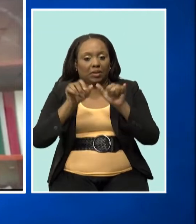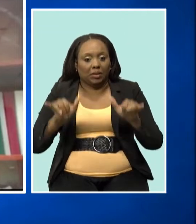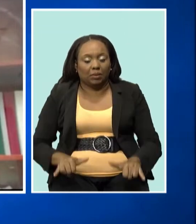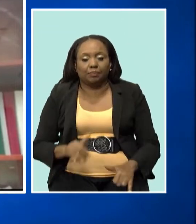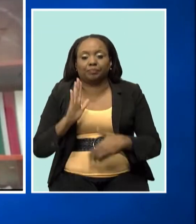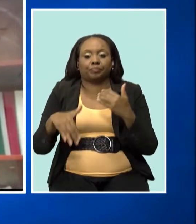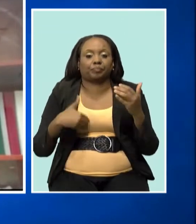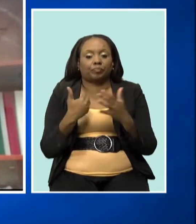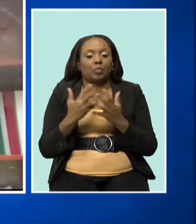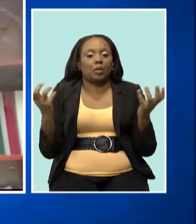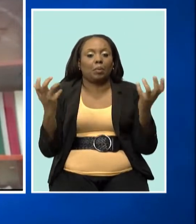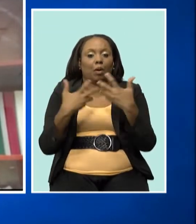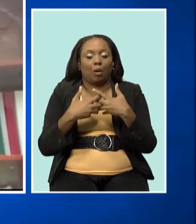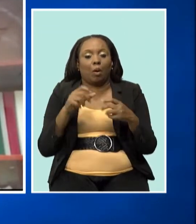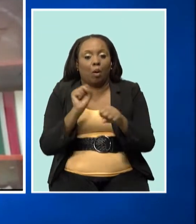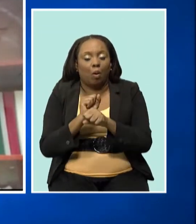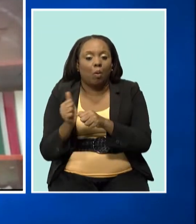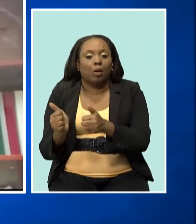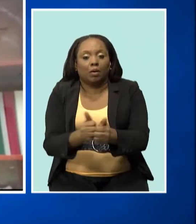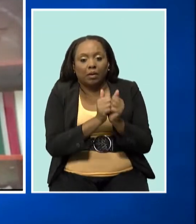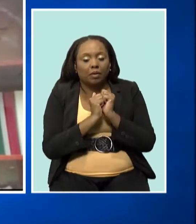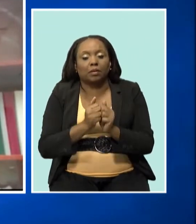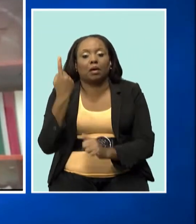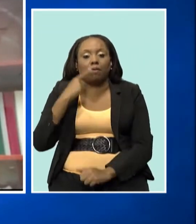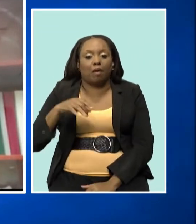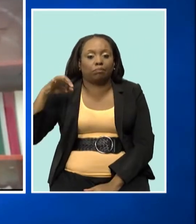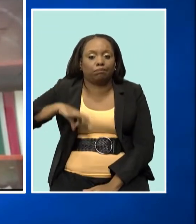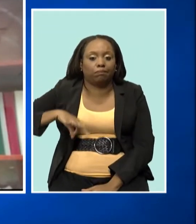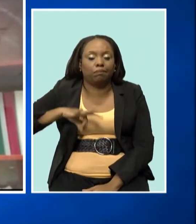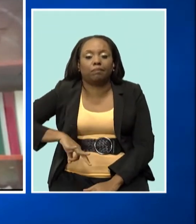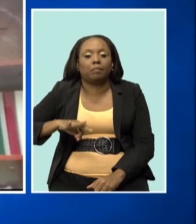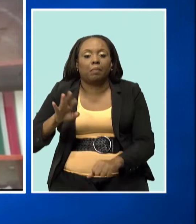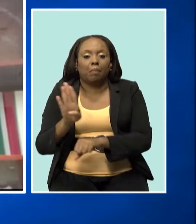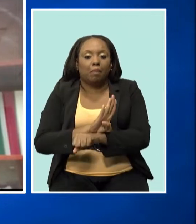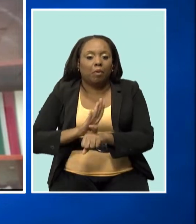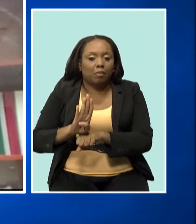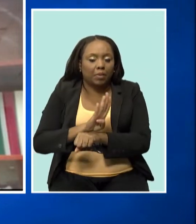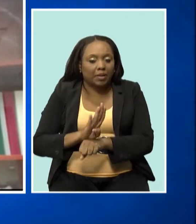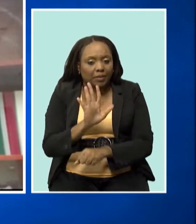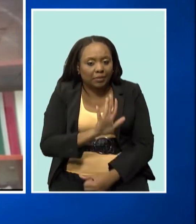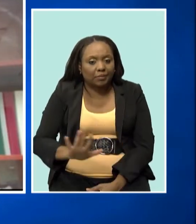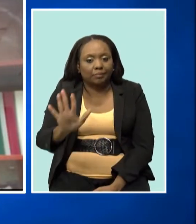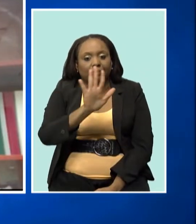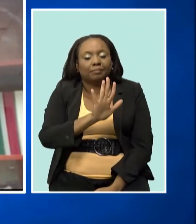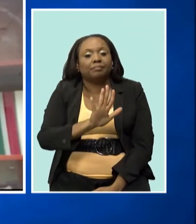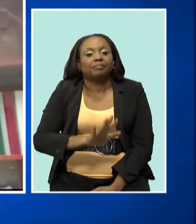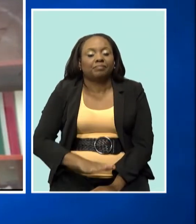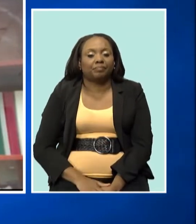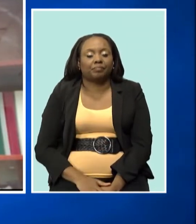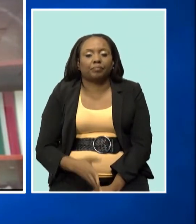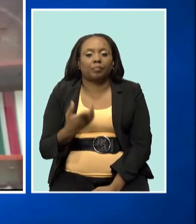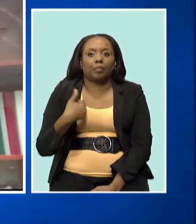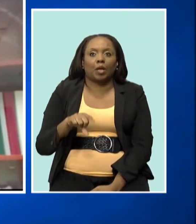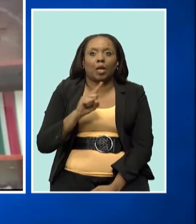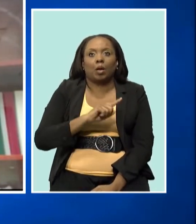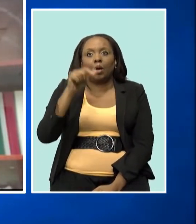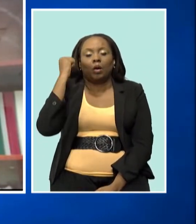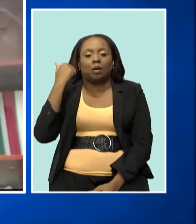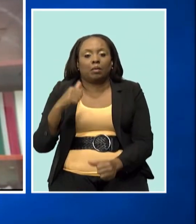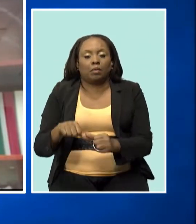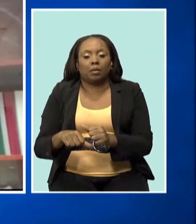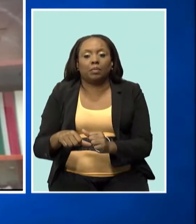did just that too. Hurley to Rashad Hall. One final free throw basket from Hurley was where it was signed